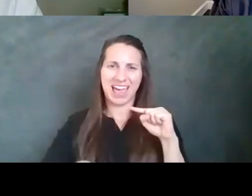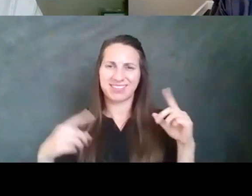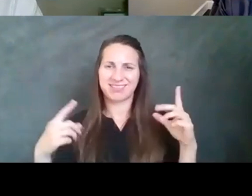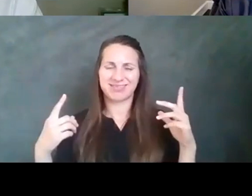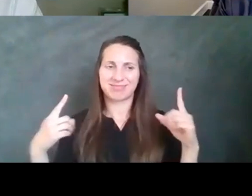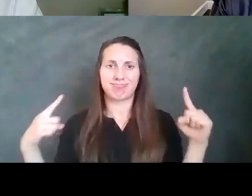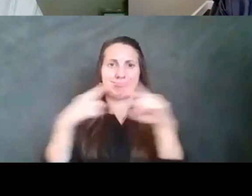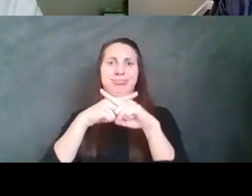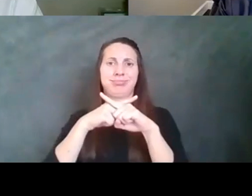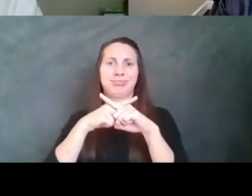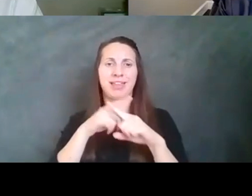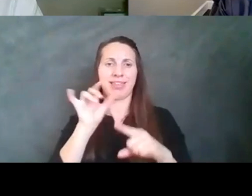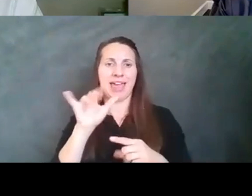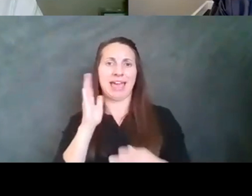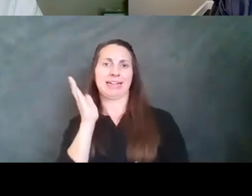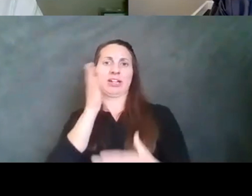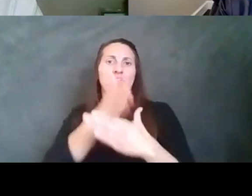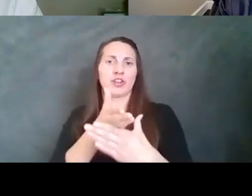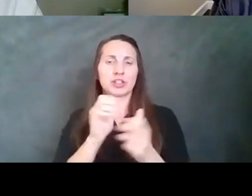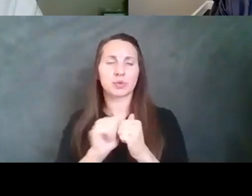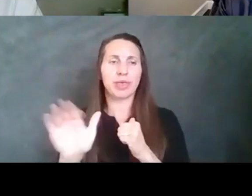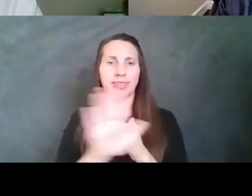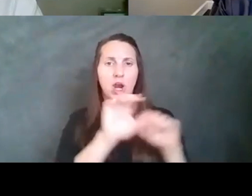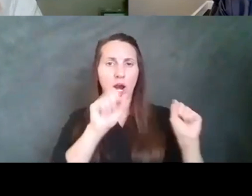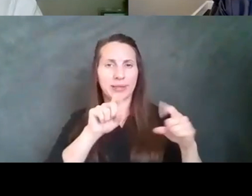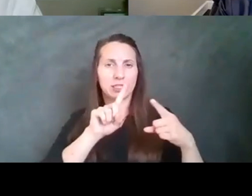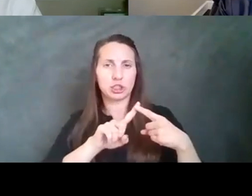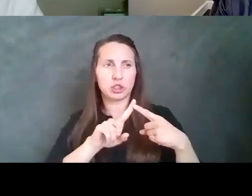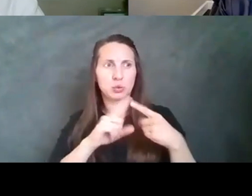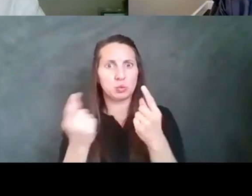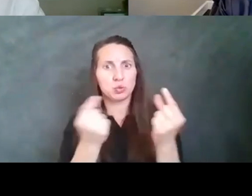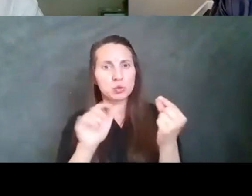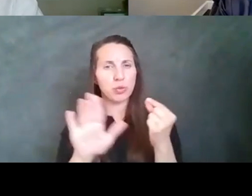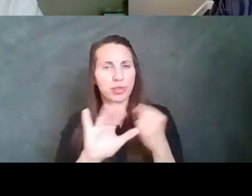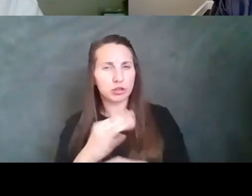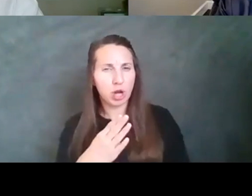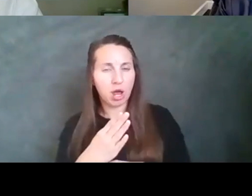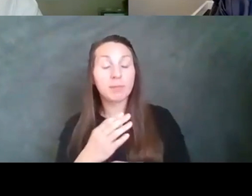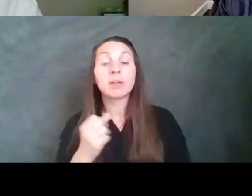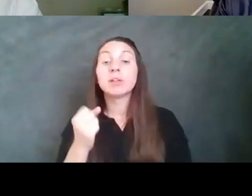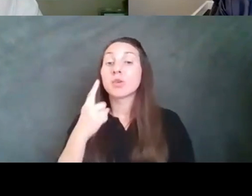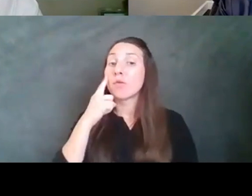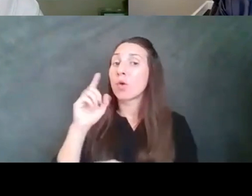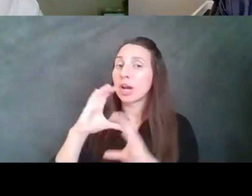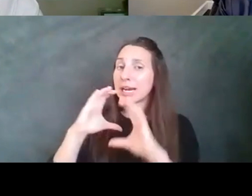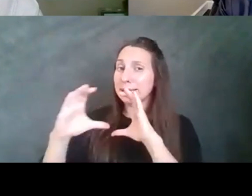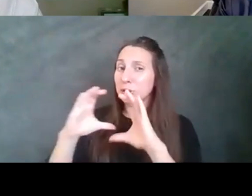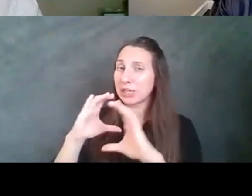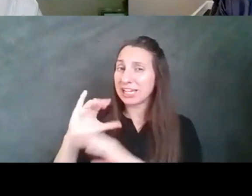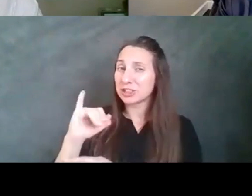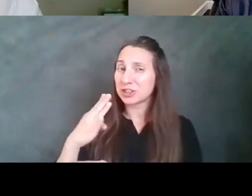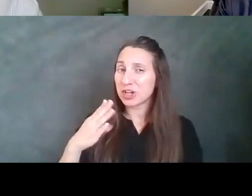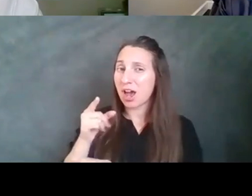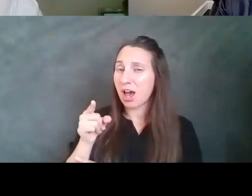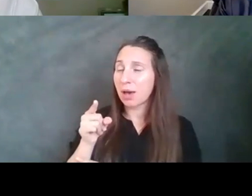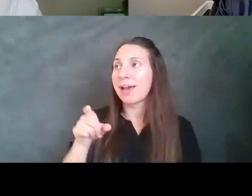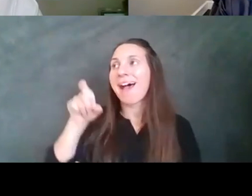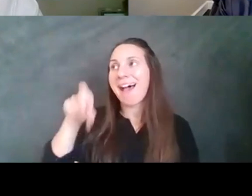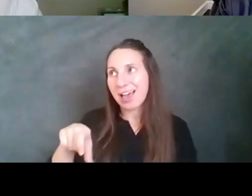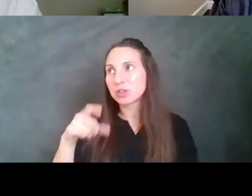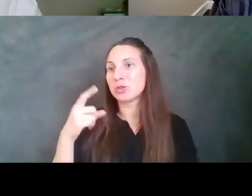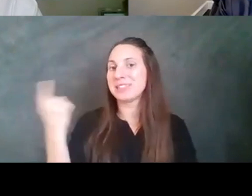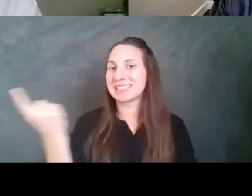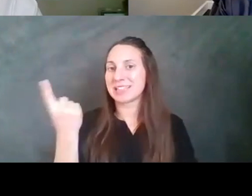to the best of their ability. So for a communications position, it would have to be something